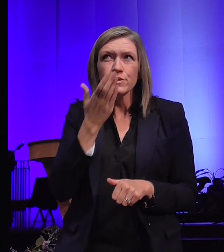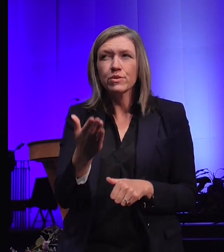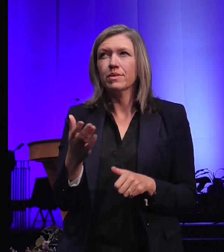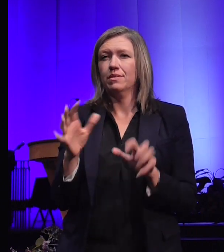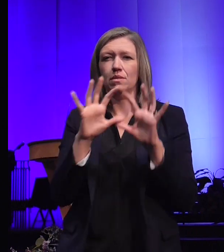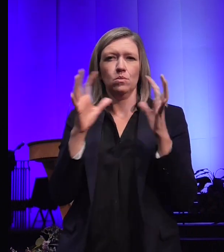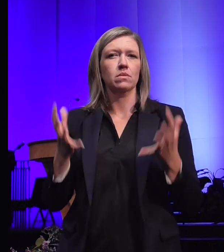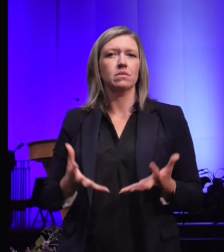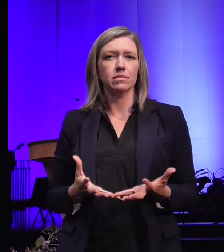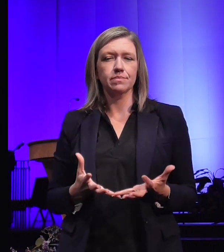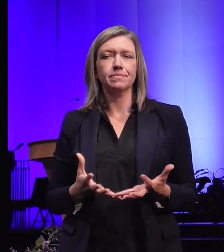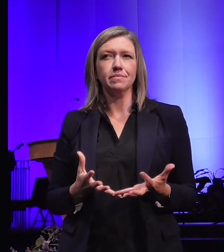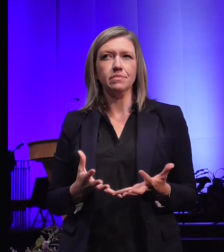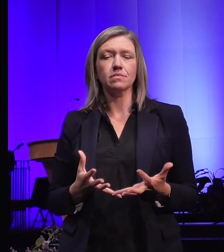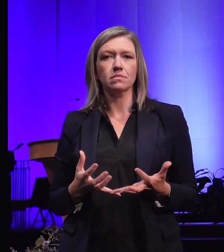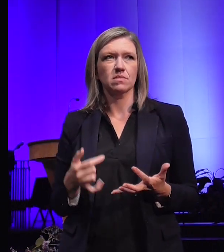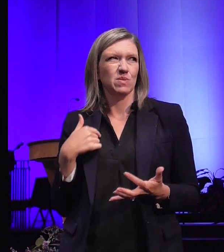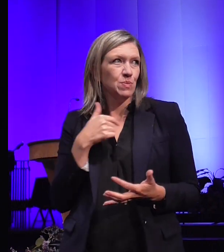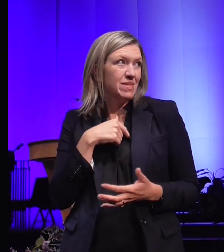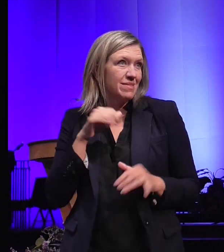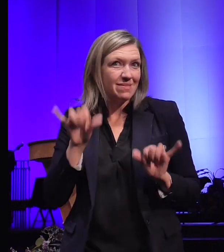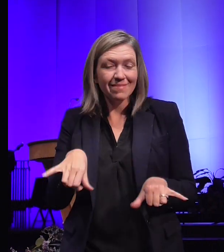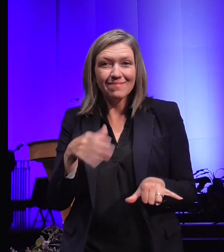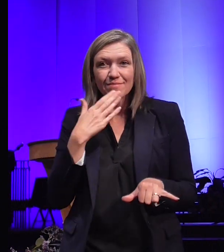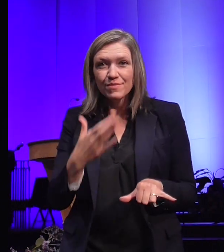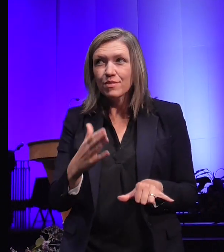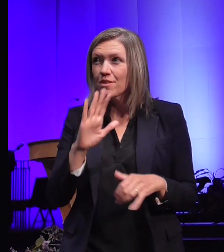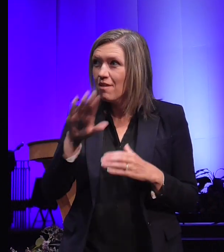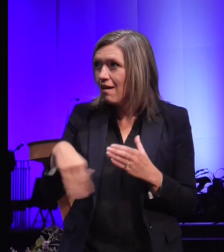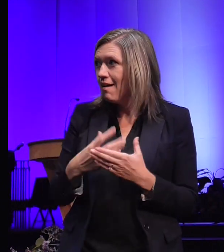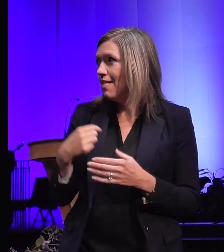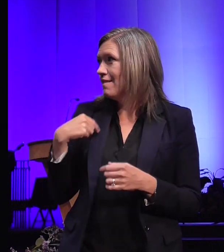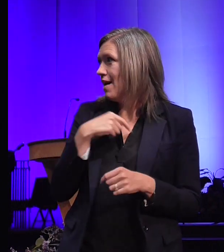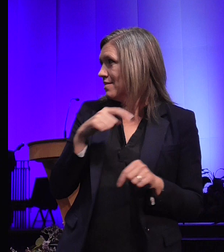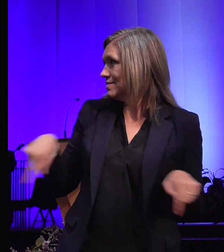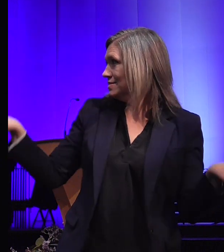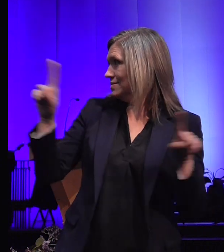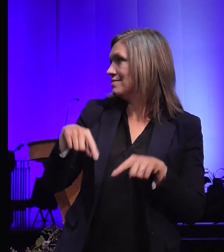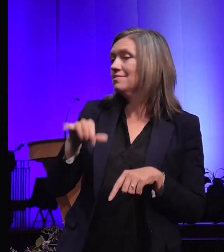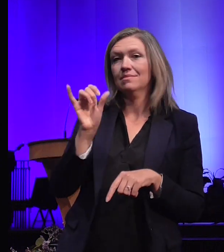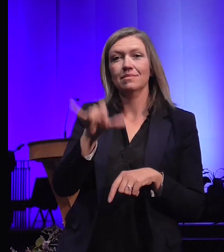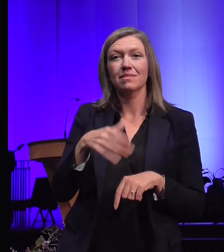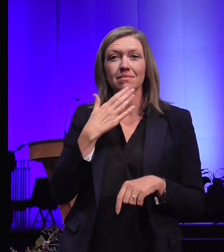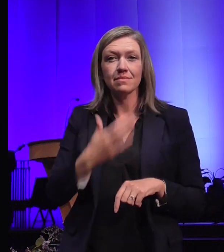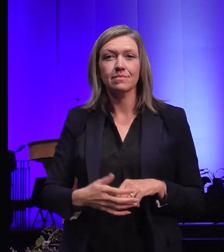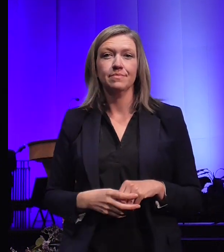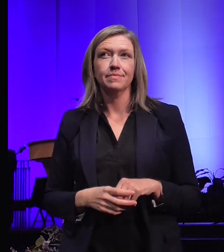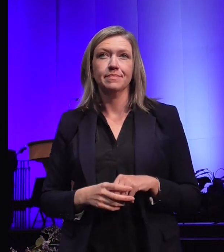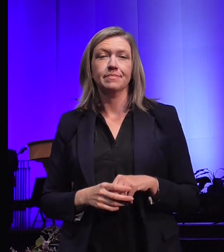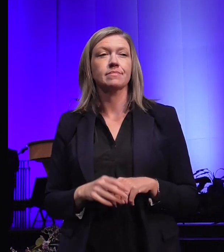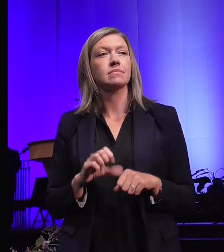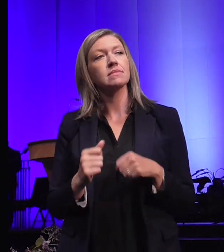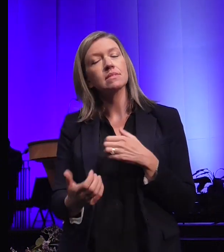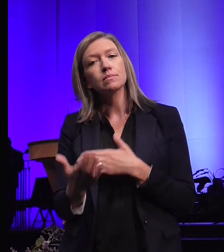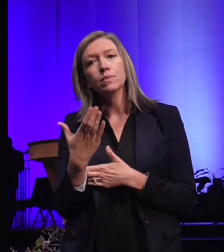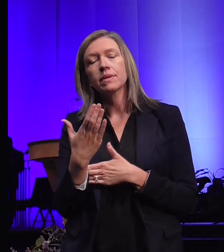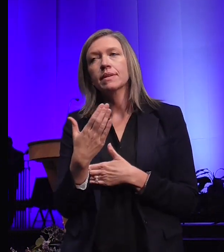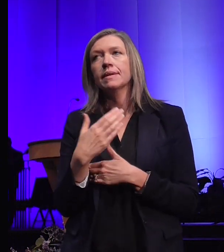world and that we are it and that all of us are it. And so this morning, I am